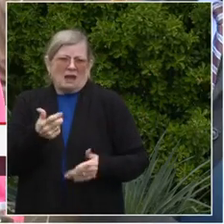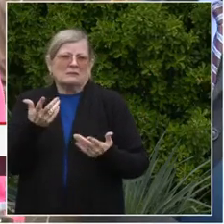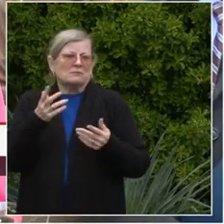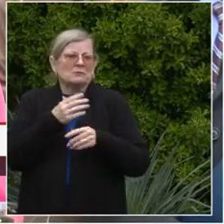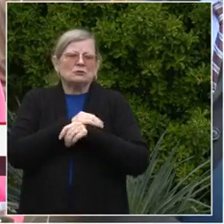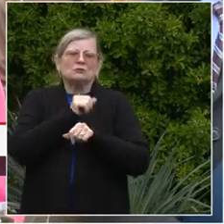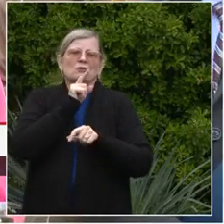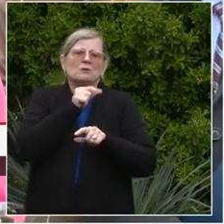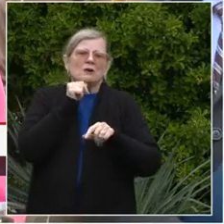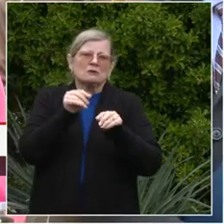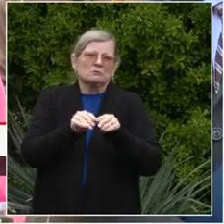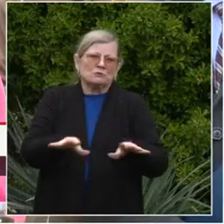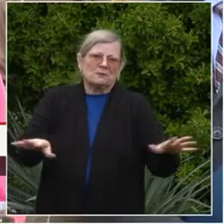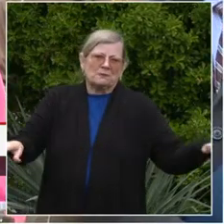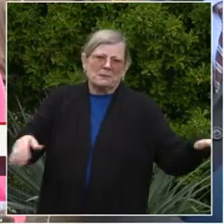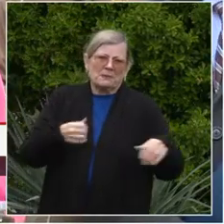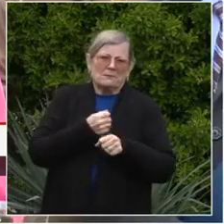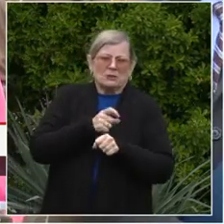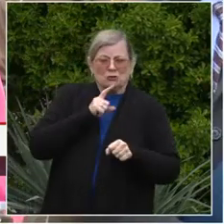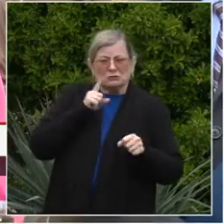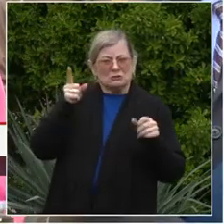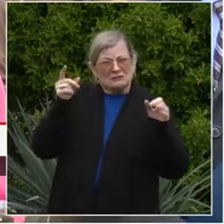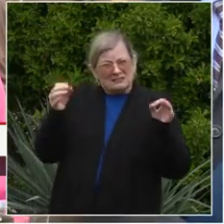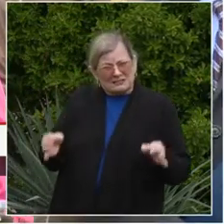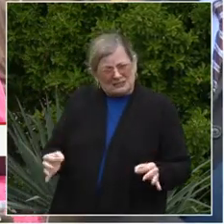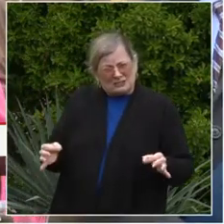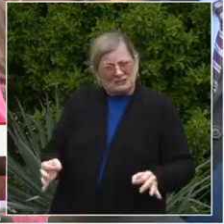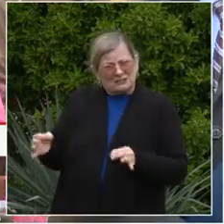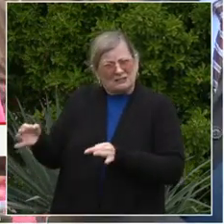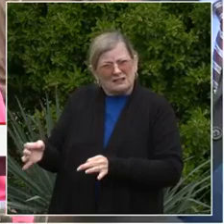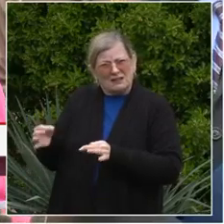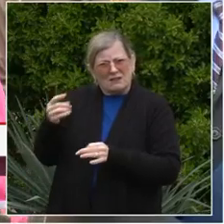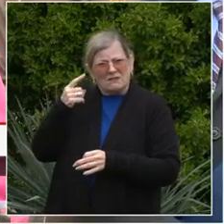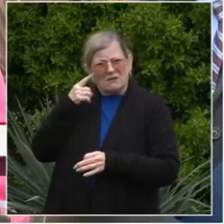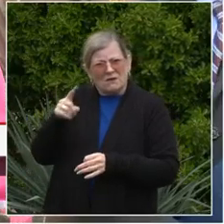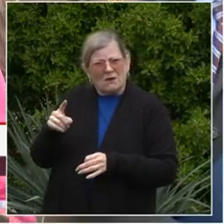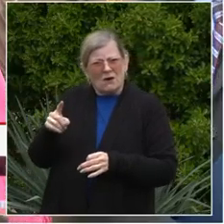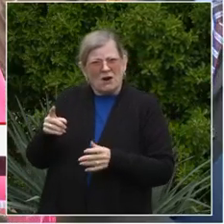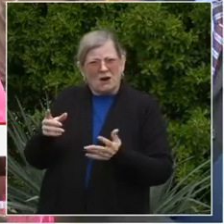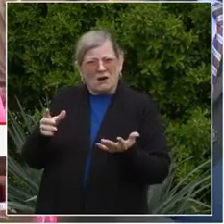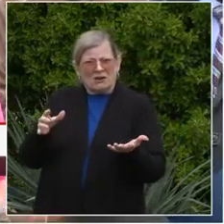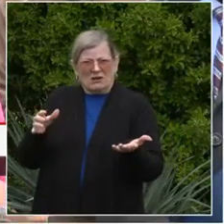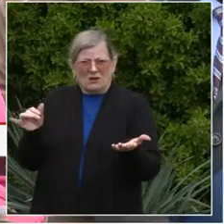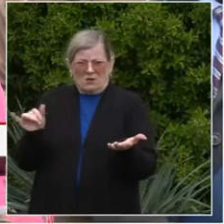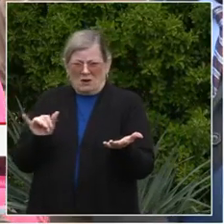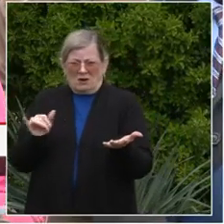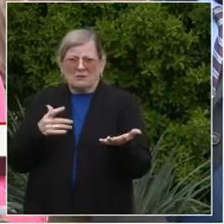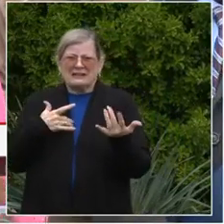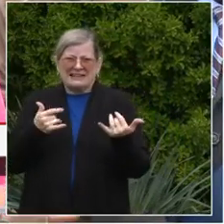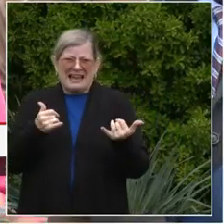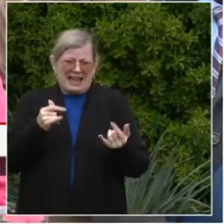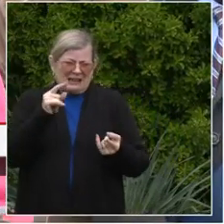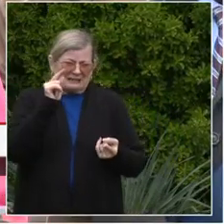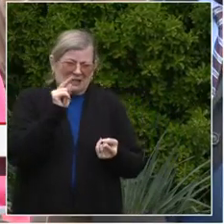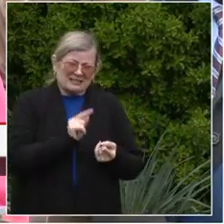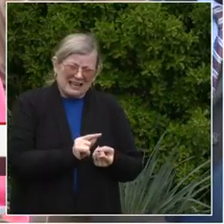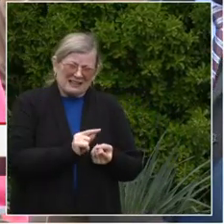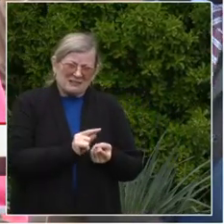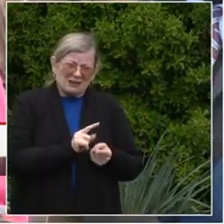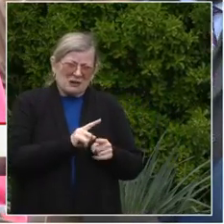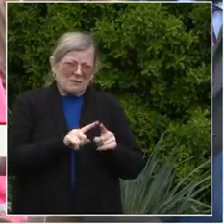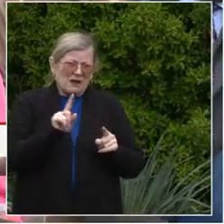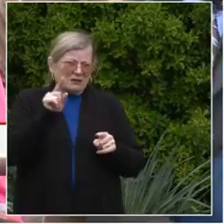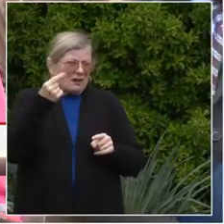should make decisions based on that. We're also, while dialing back this government-wide universal